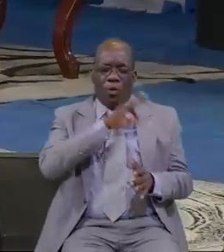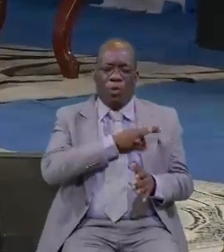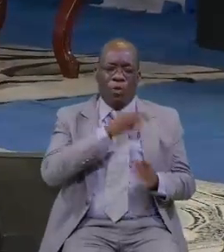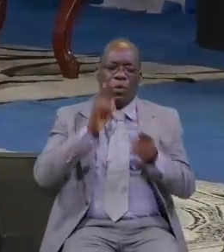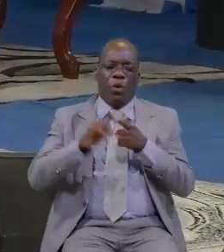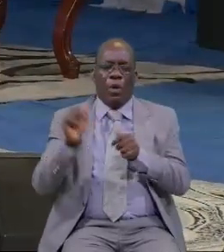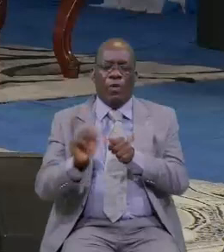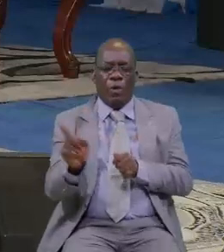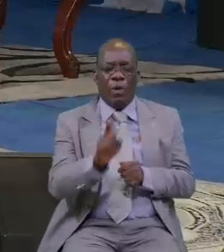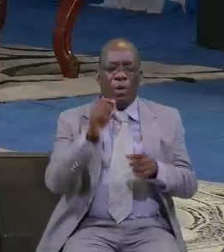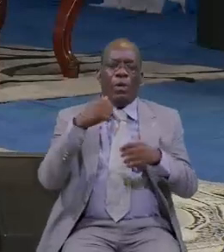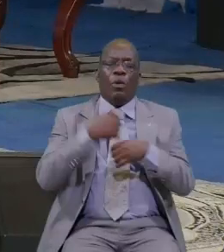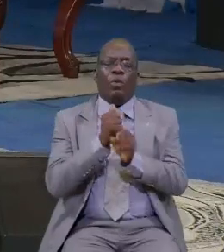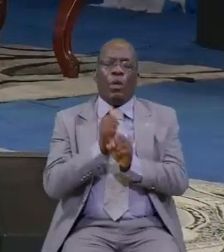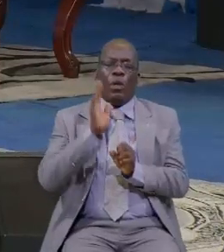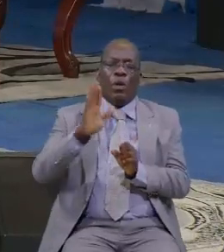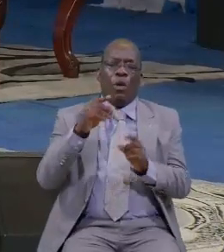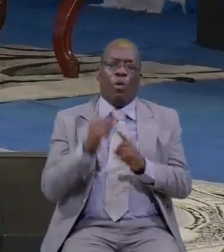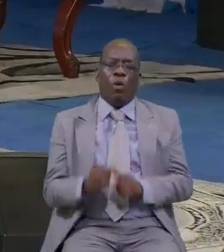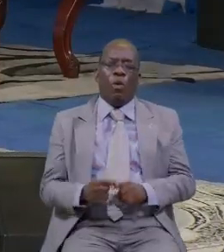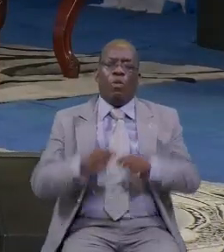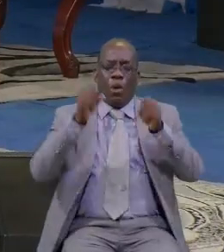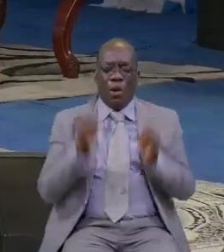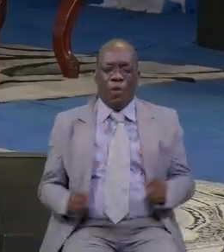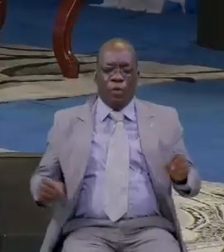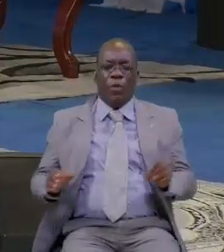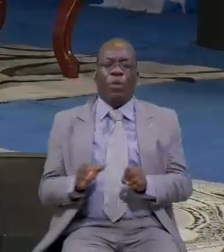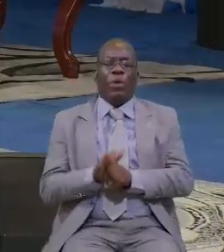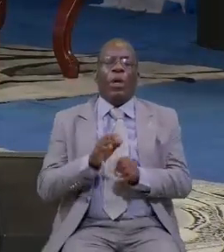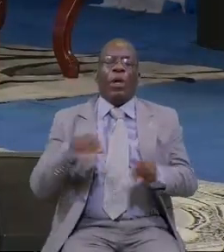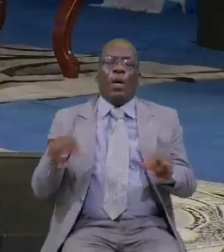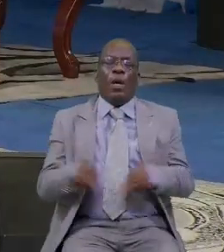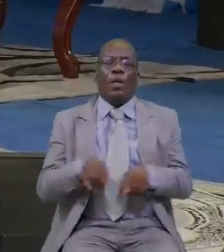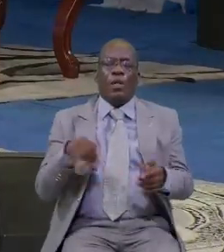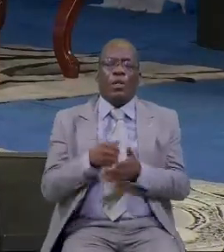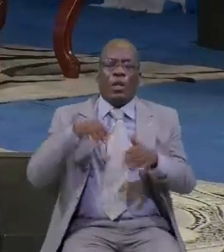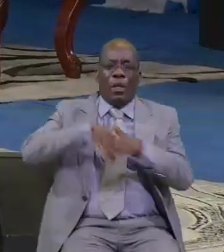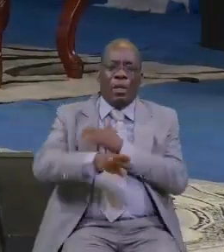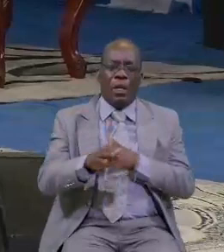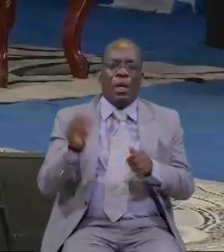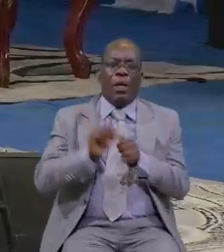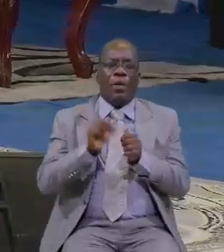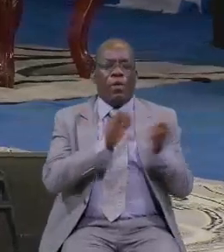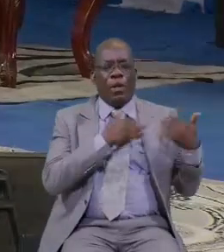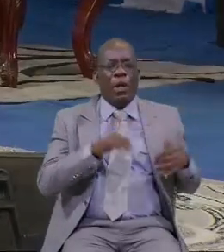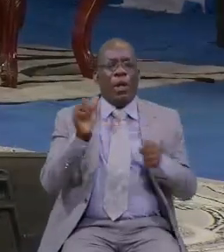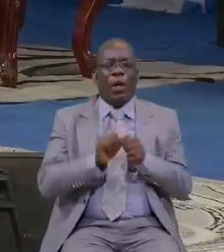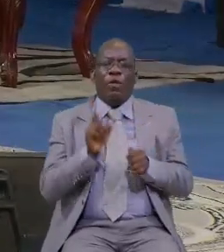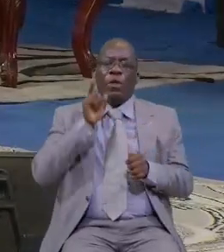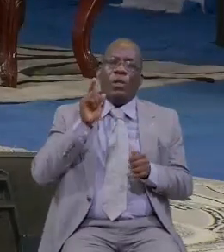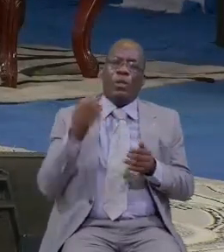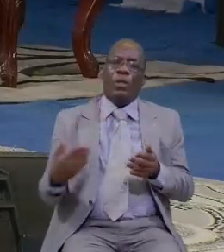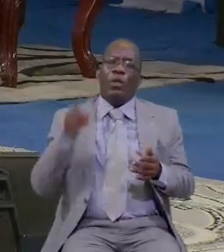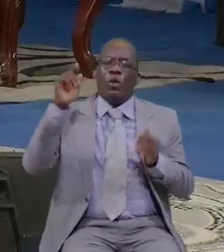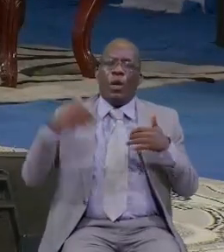powerful as it penetrates every heart and everything you have, everything you've done for every one of